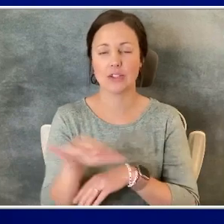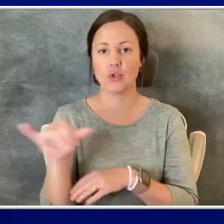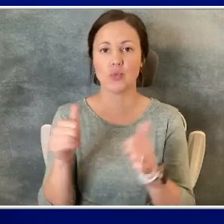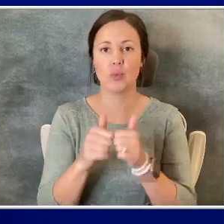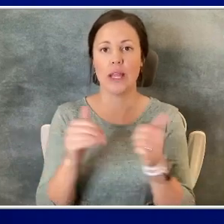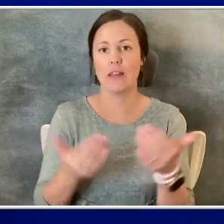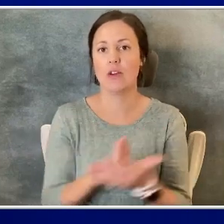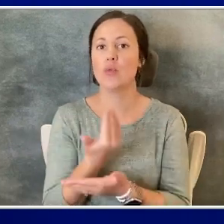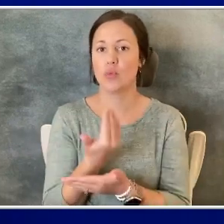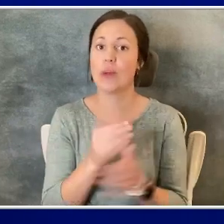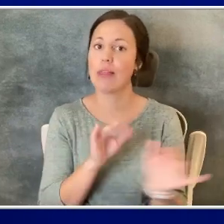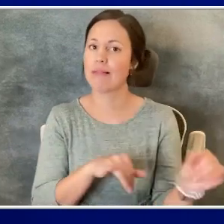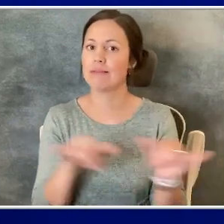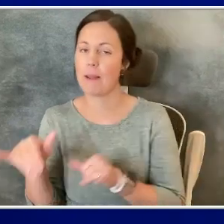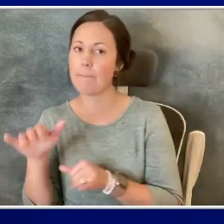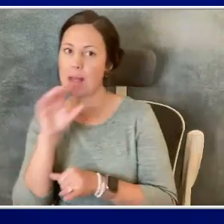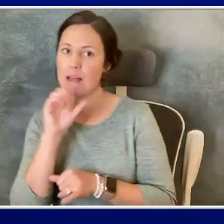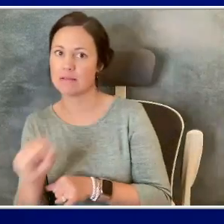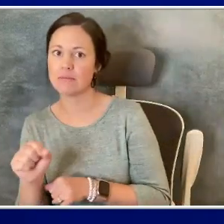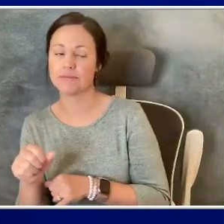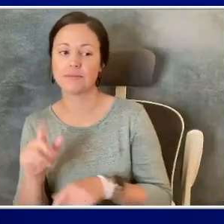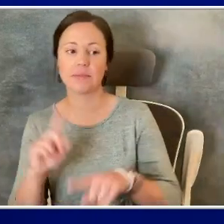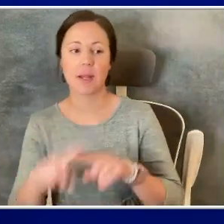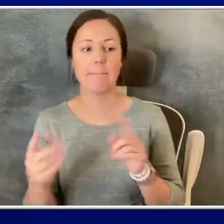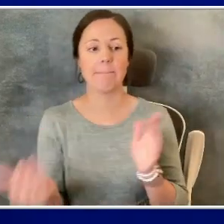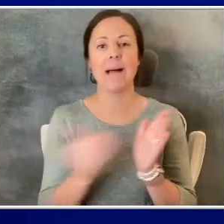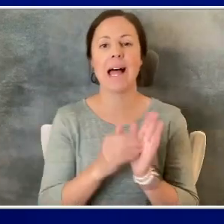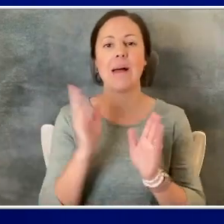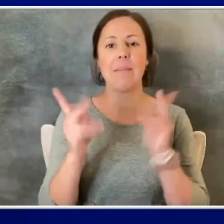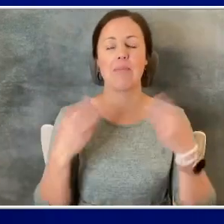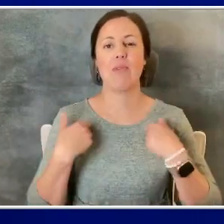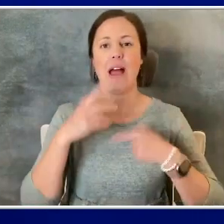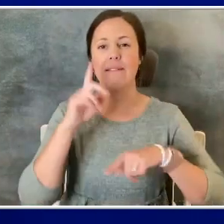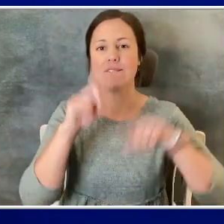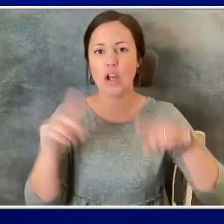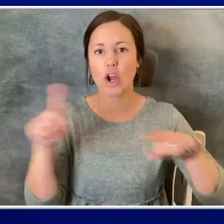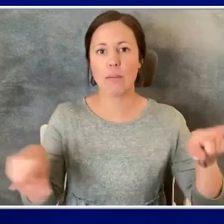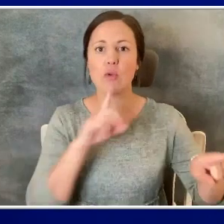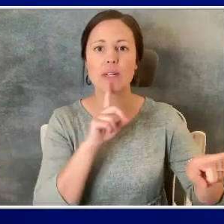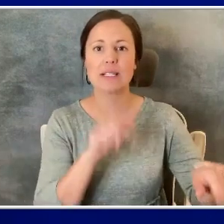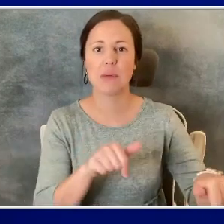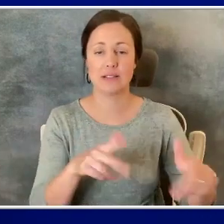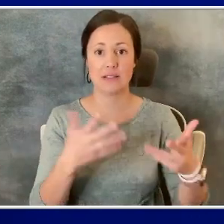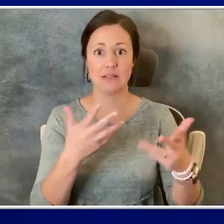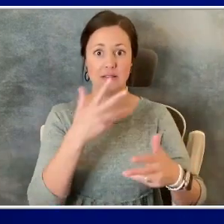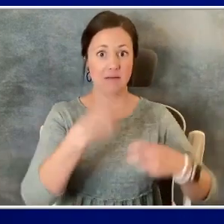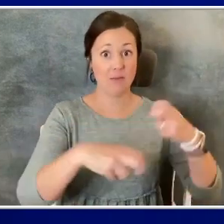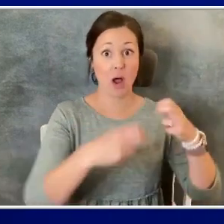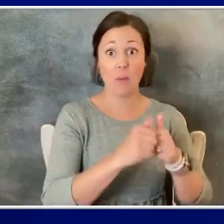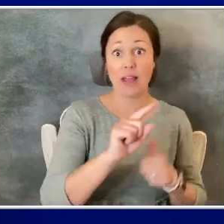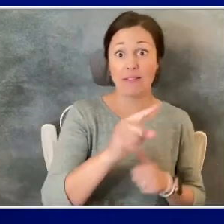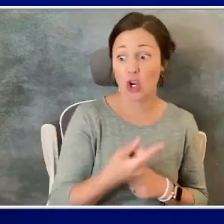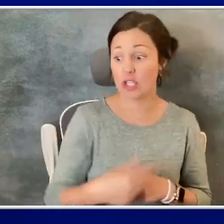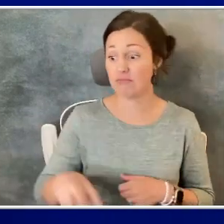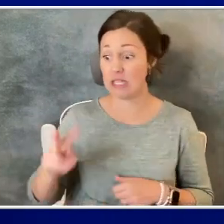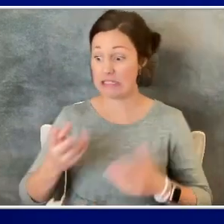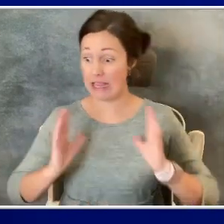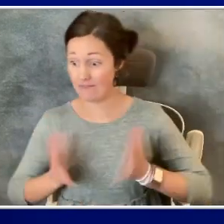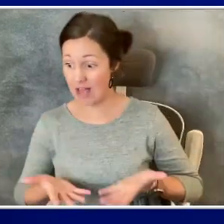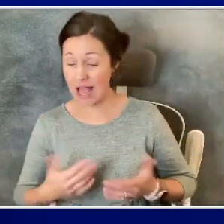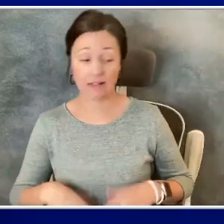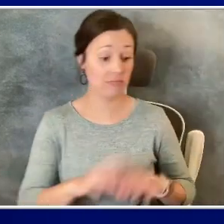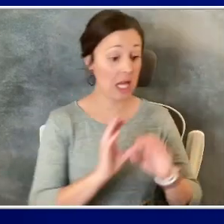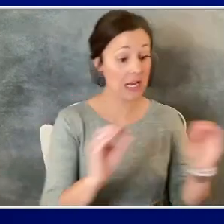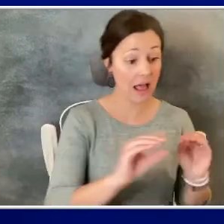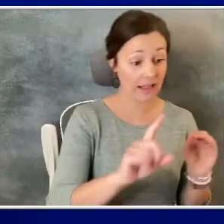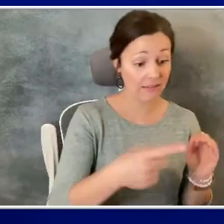the other ones. But again, people have had variable responses, had problems with the first one, nothing with the second one, or nothing with the first one at all and problems